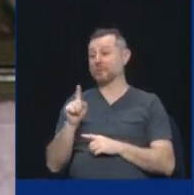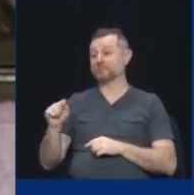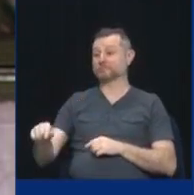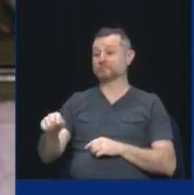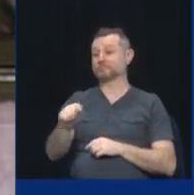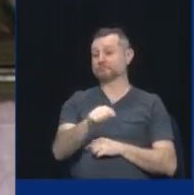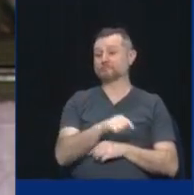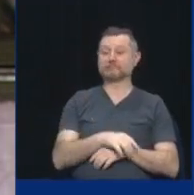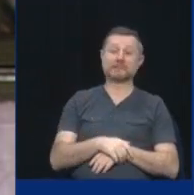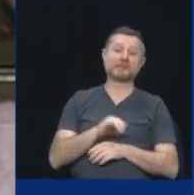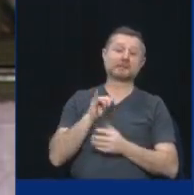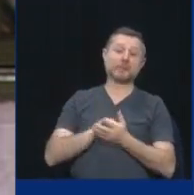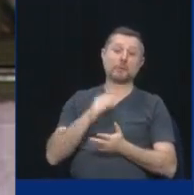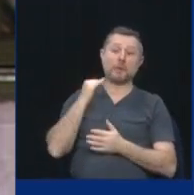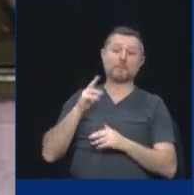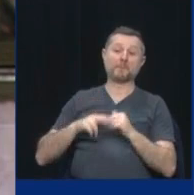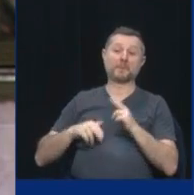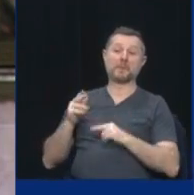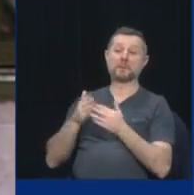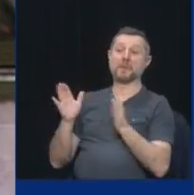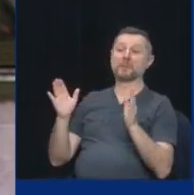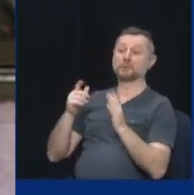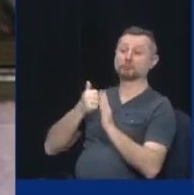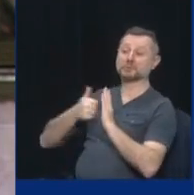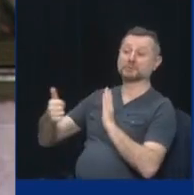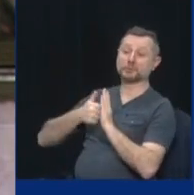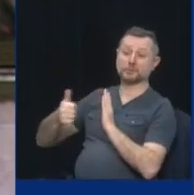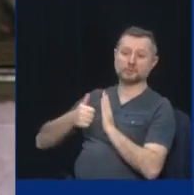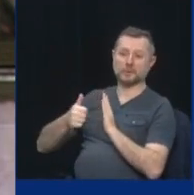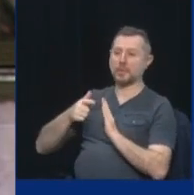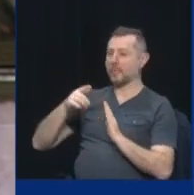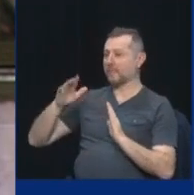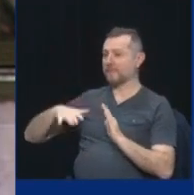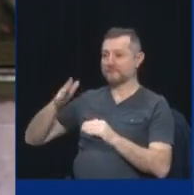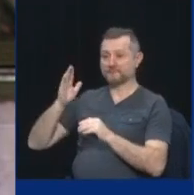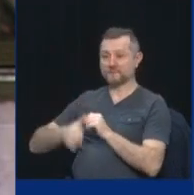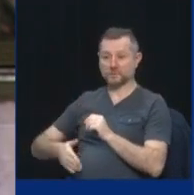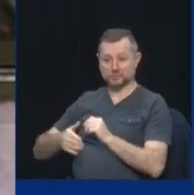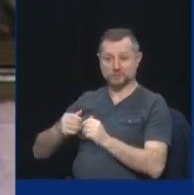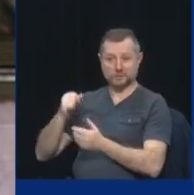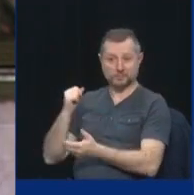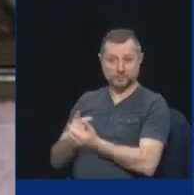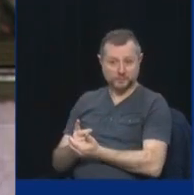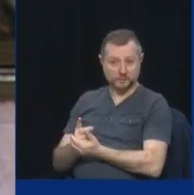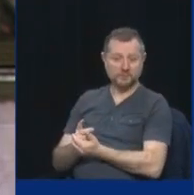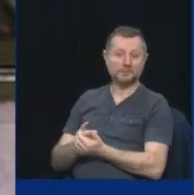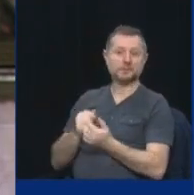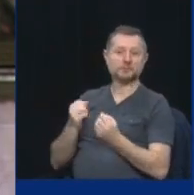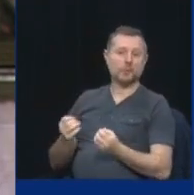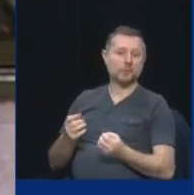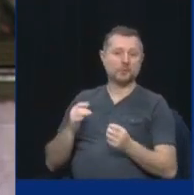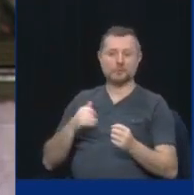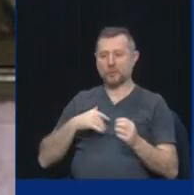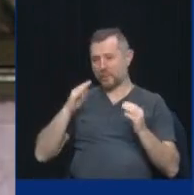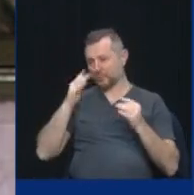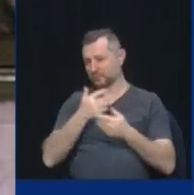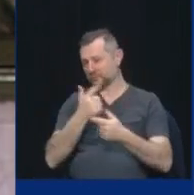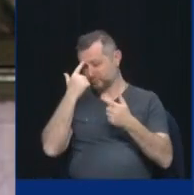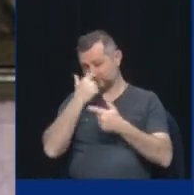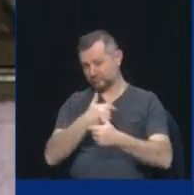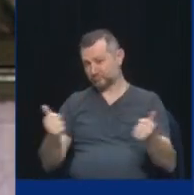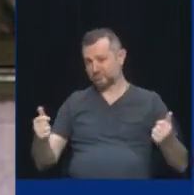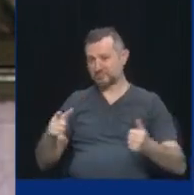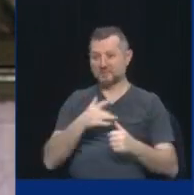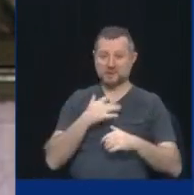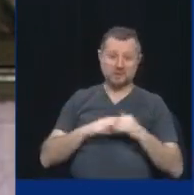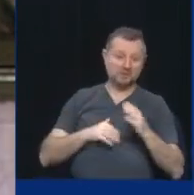public transportation facility, but it's not yet a public transportation facility. So it's up to you. If you're more comfortable, wear